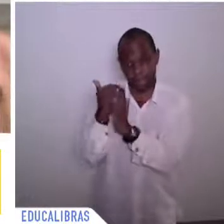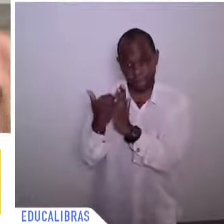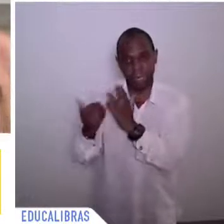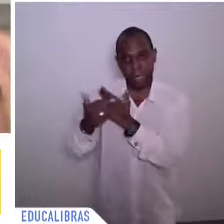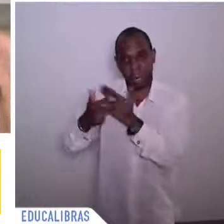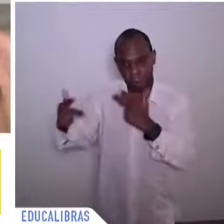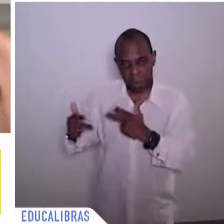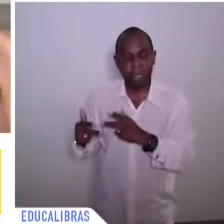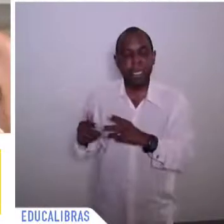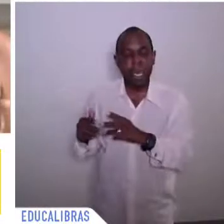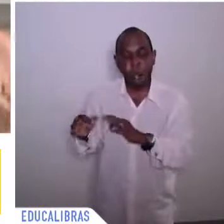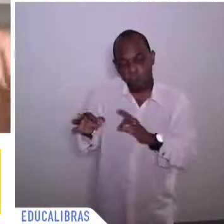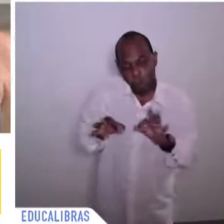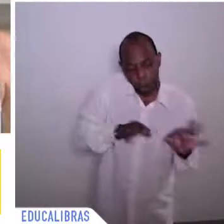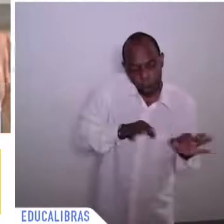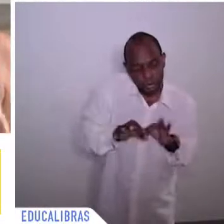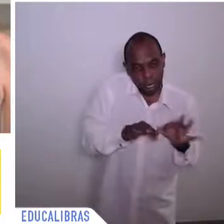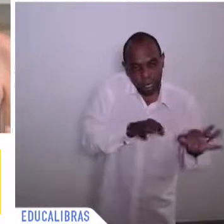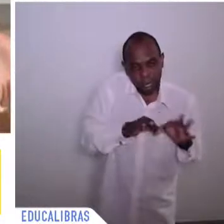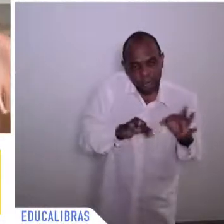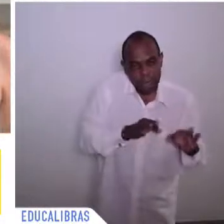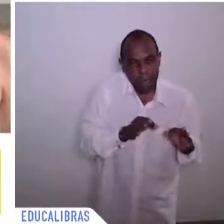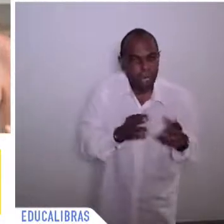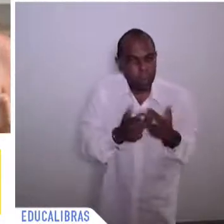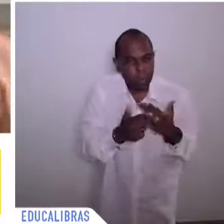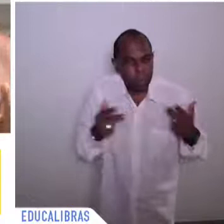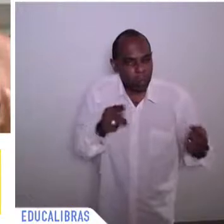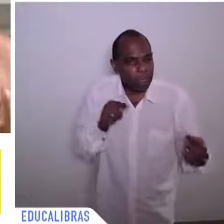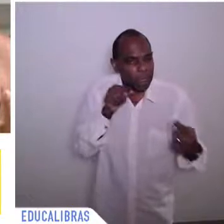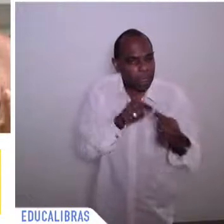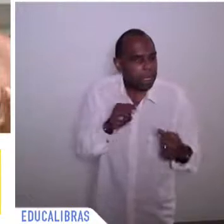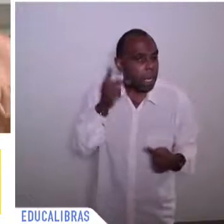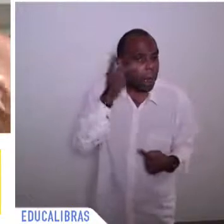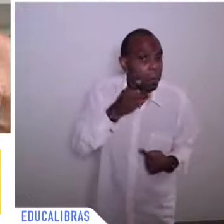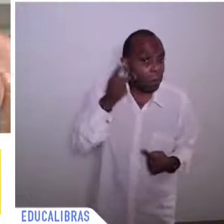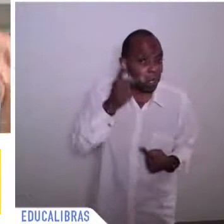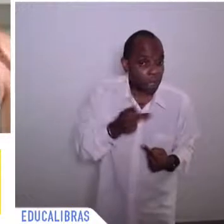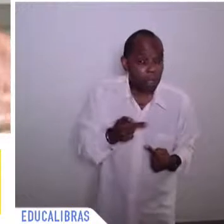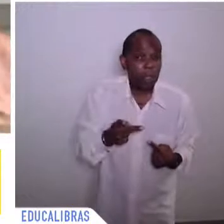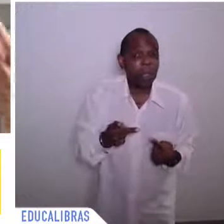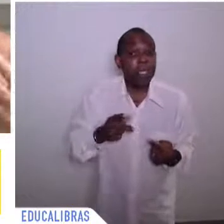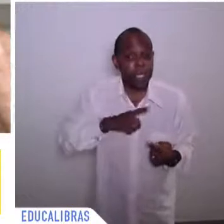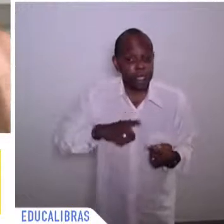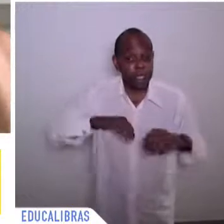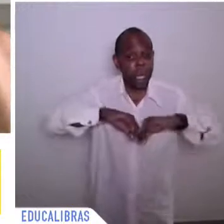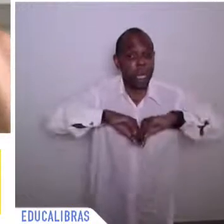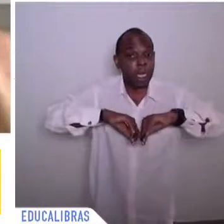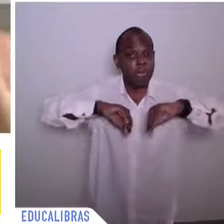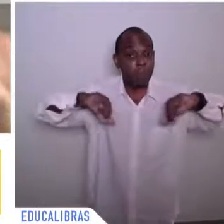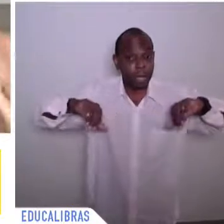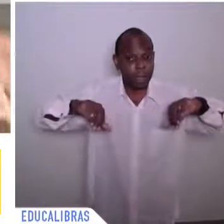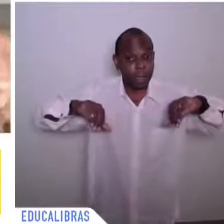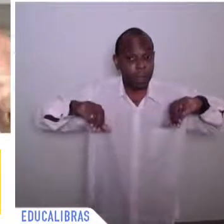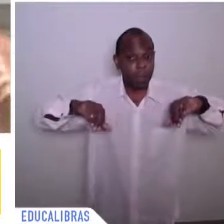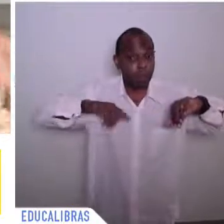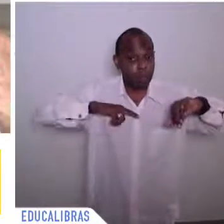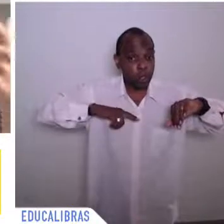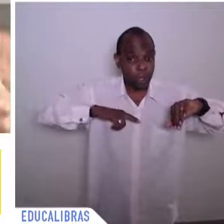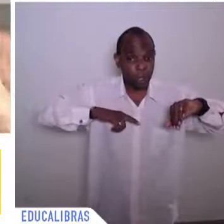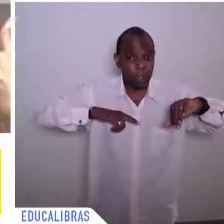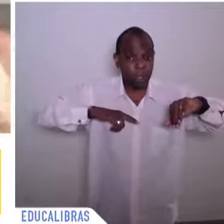The way the debate is built, the way people are organizing themselves was clearly at that